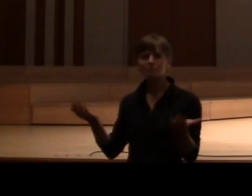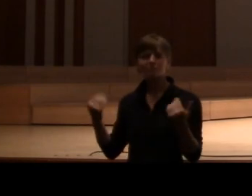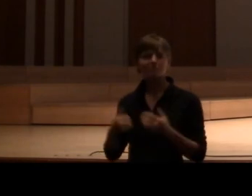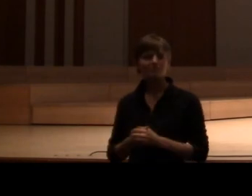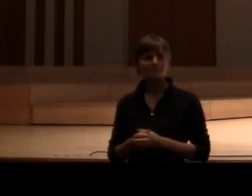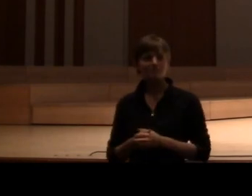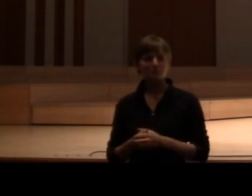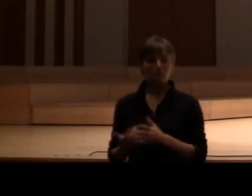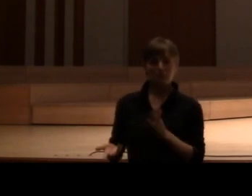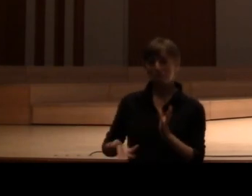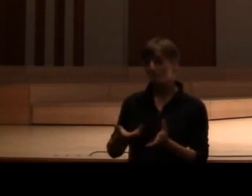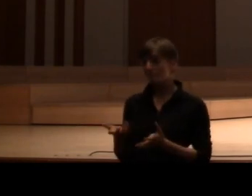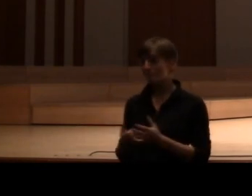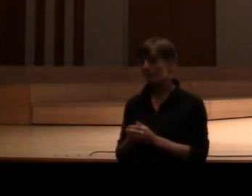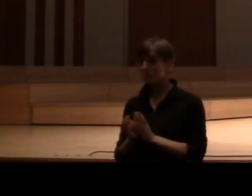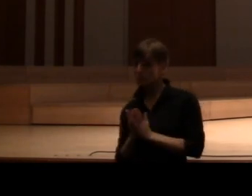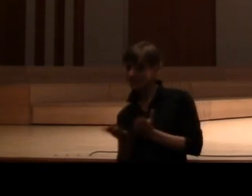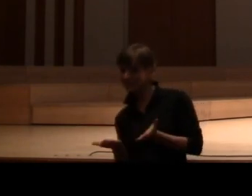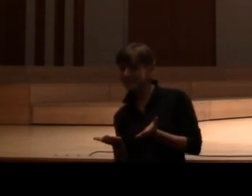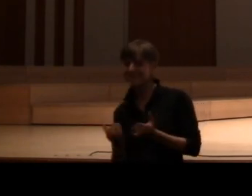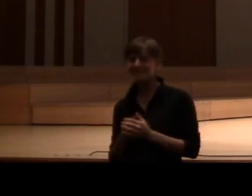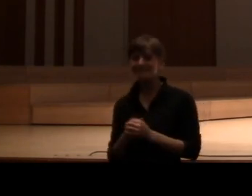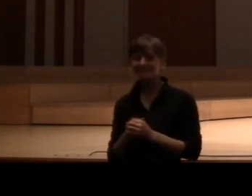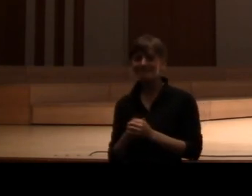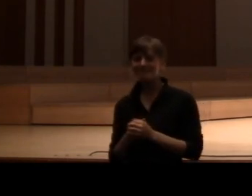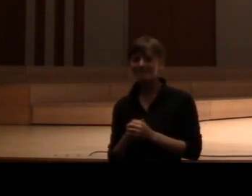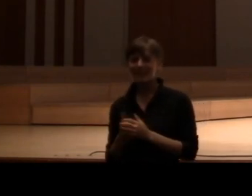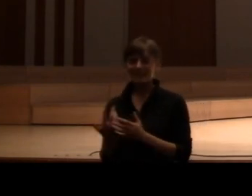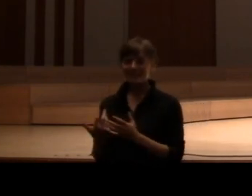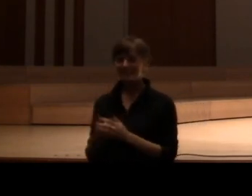So, books your students have really loved to read.